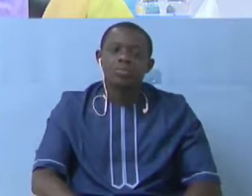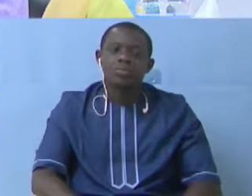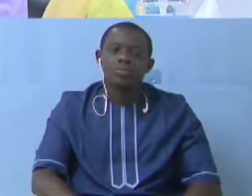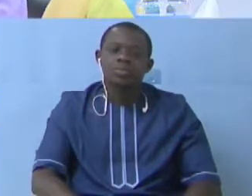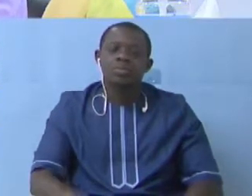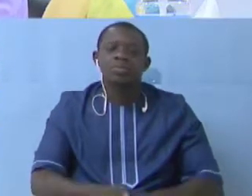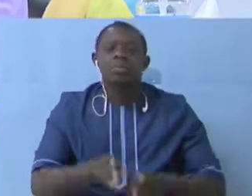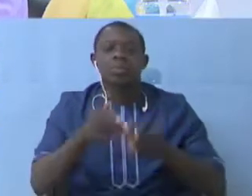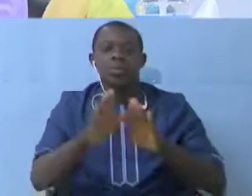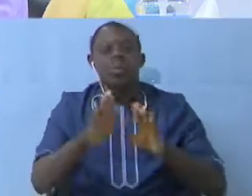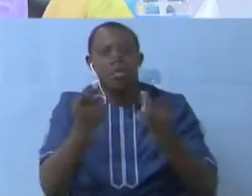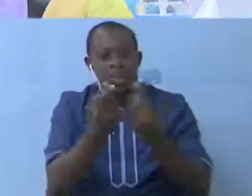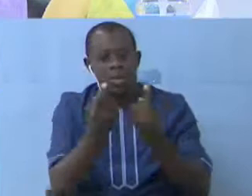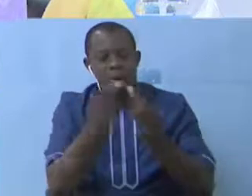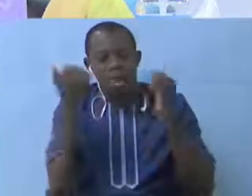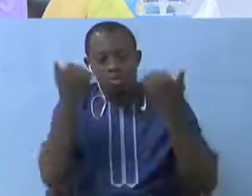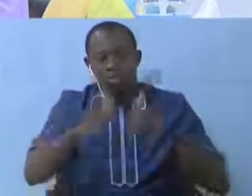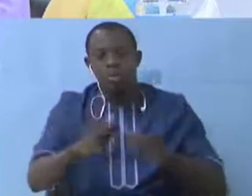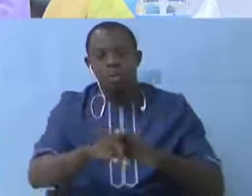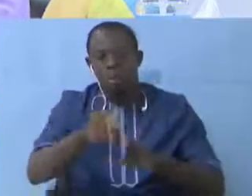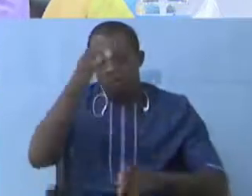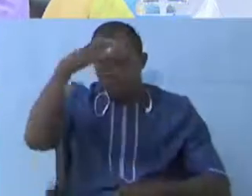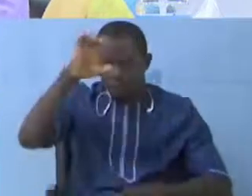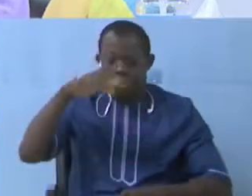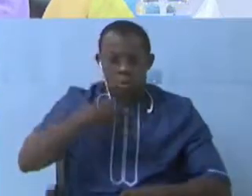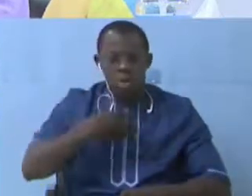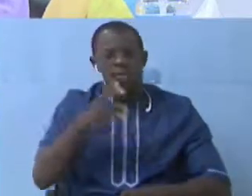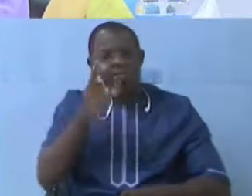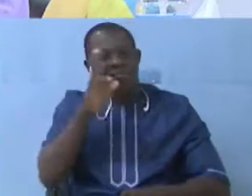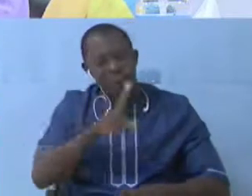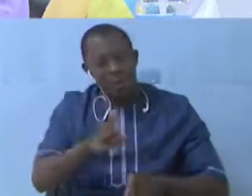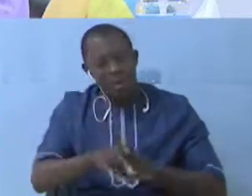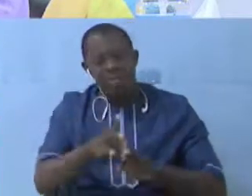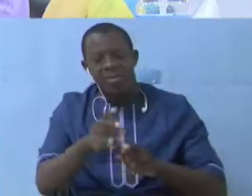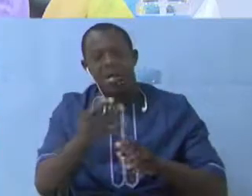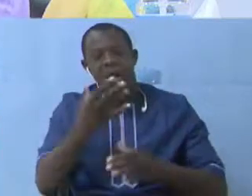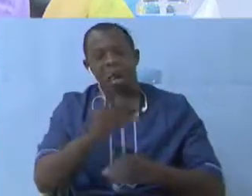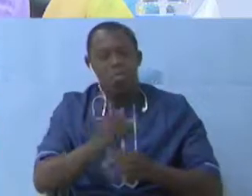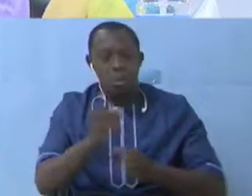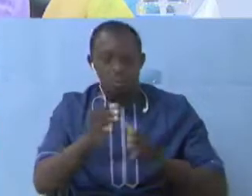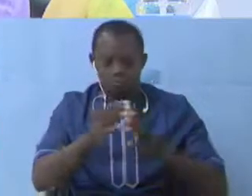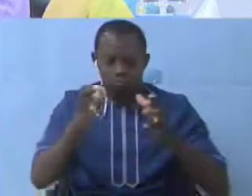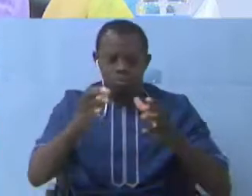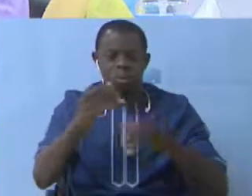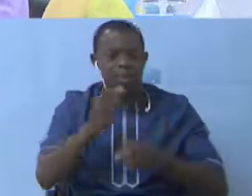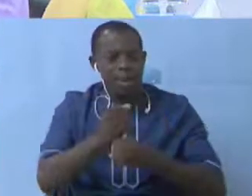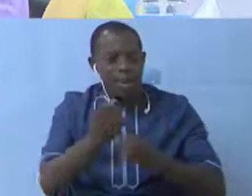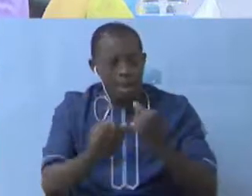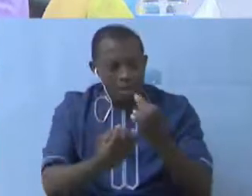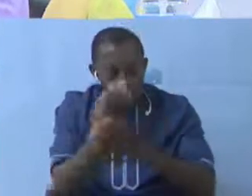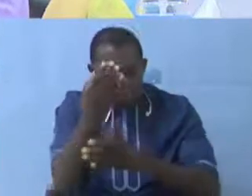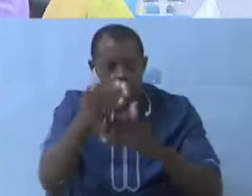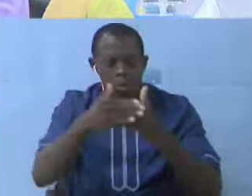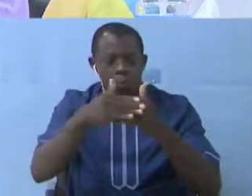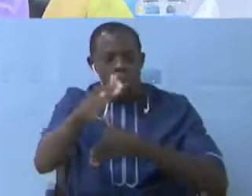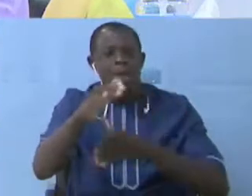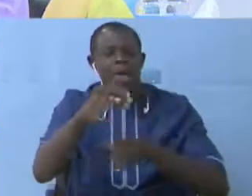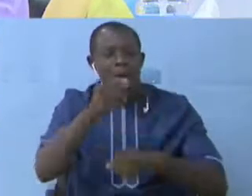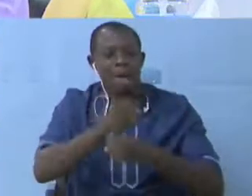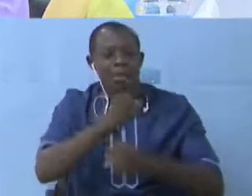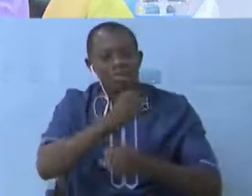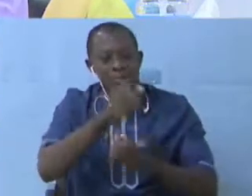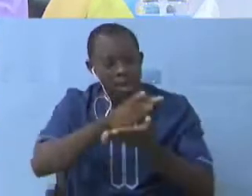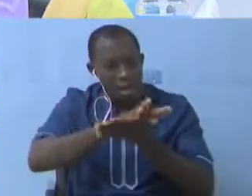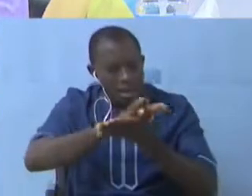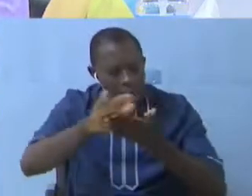to look at how to elaborate further so that at least it will expand the scope, but also clarify the meaning